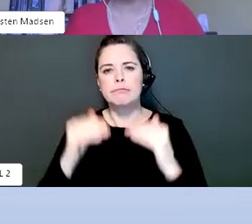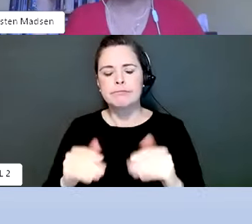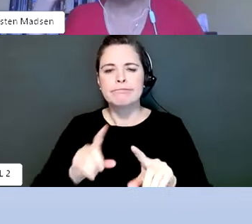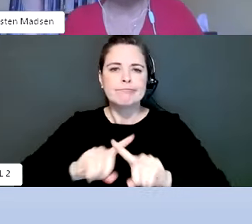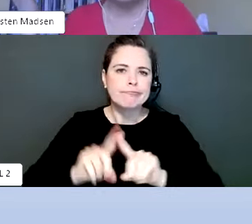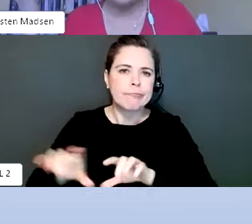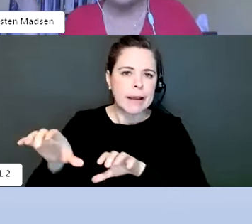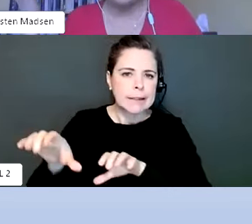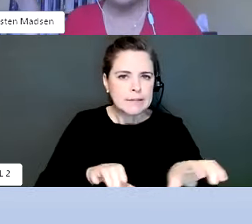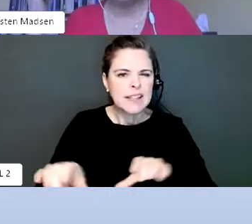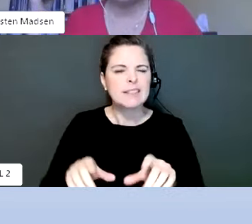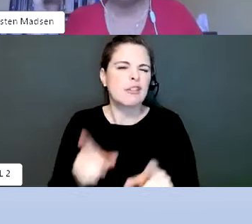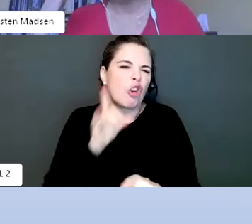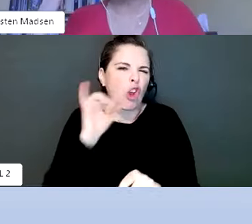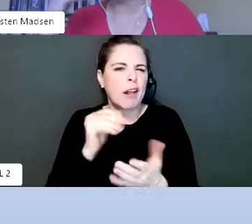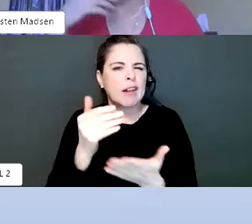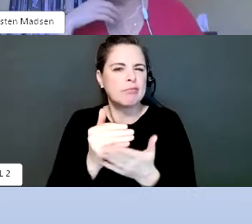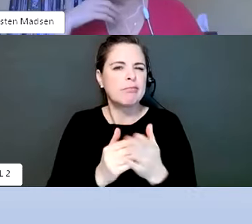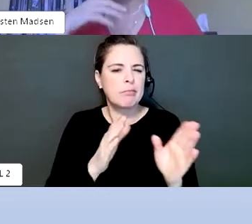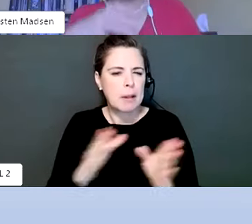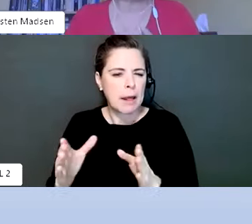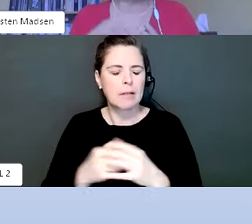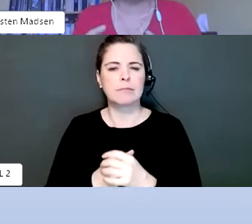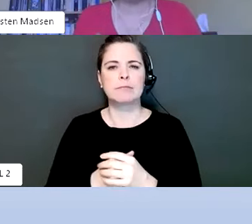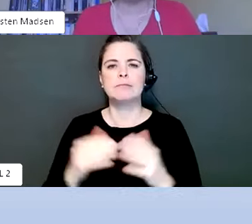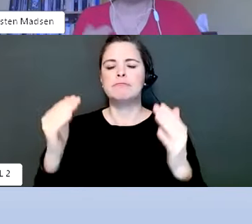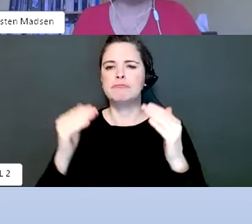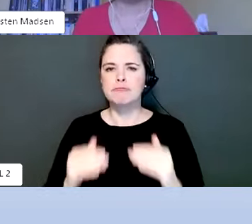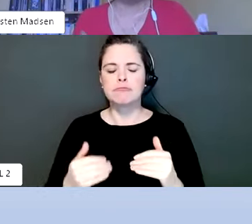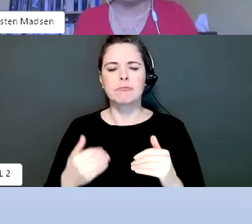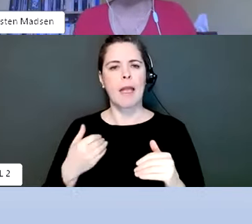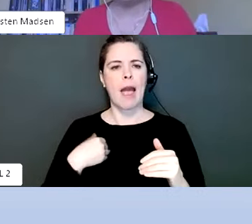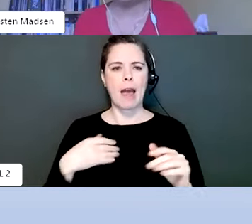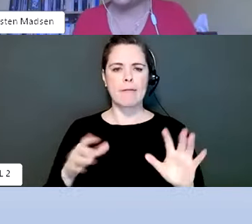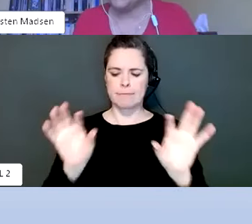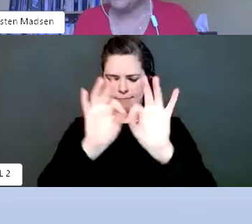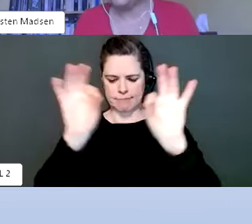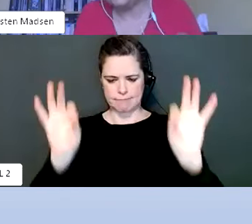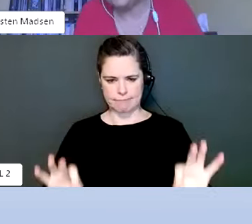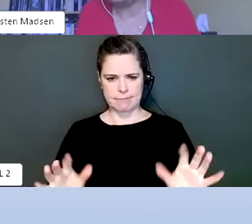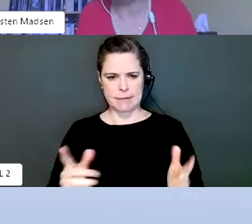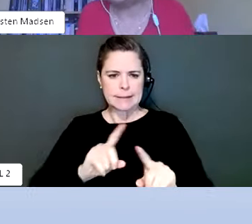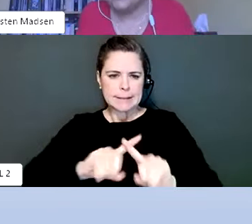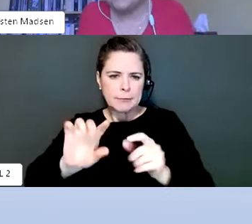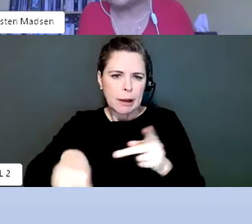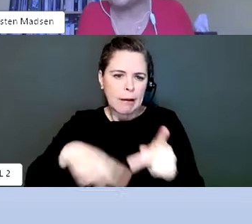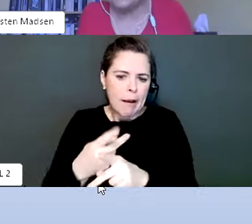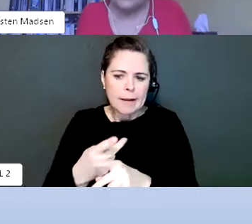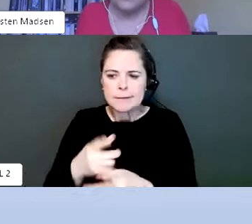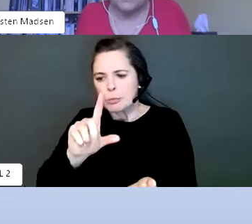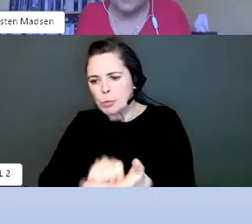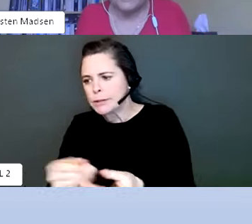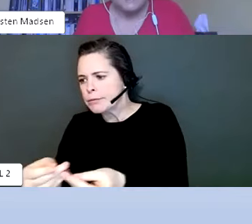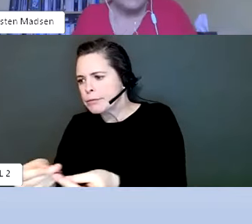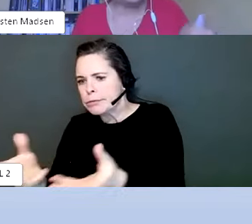Also included are templates. So the different types of handouts that you can use, that you could use for a basis that you could